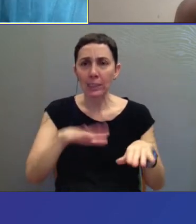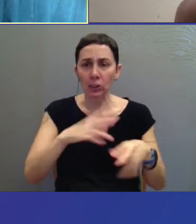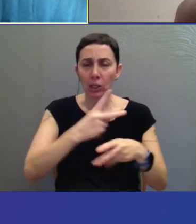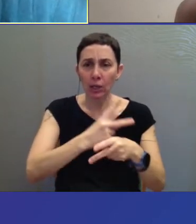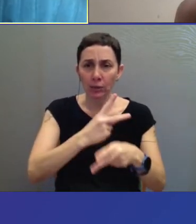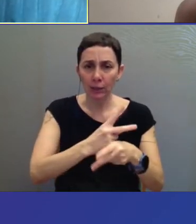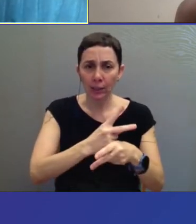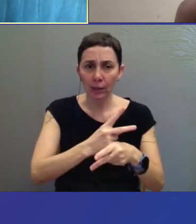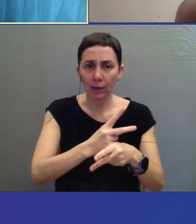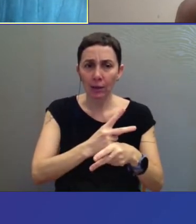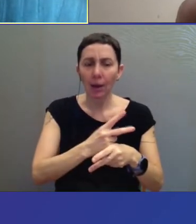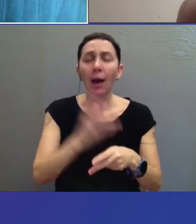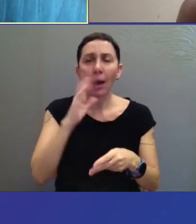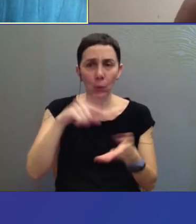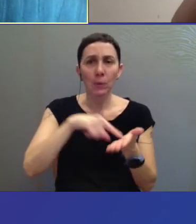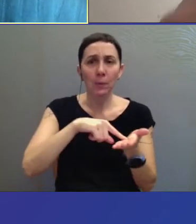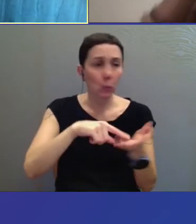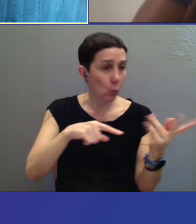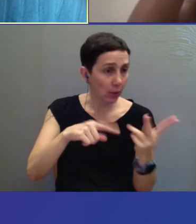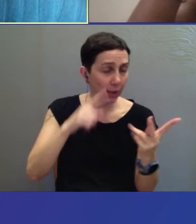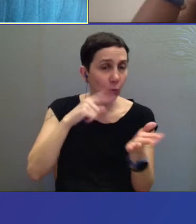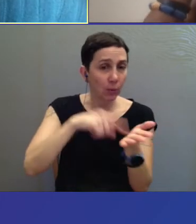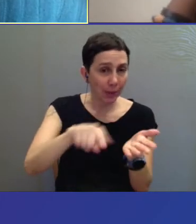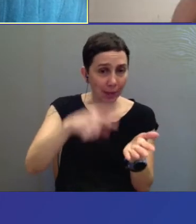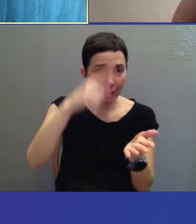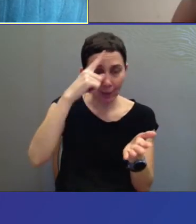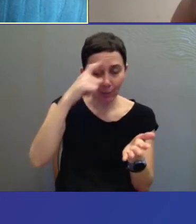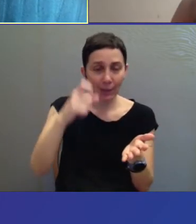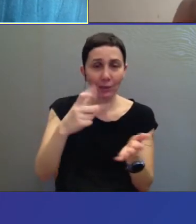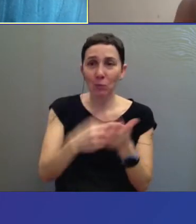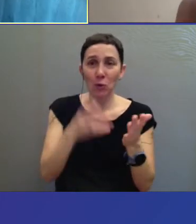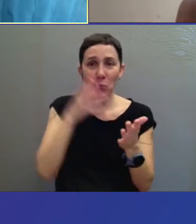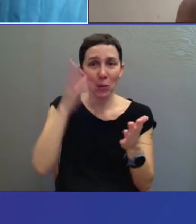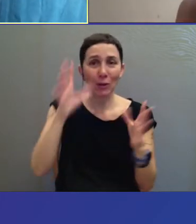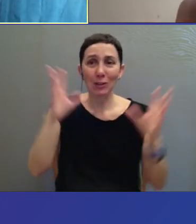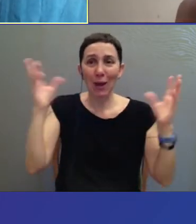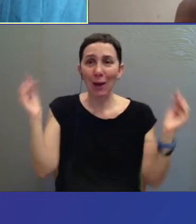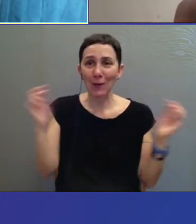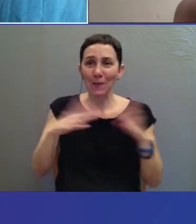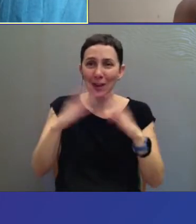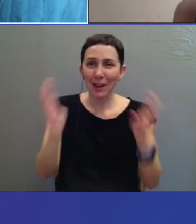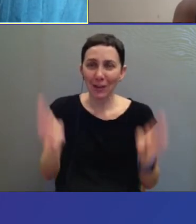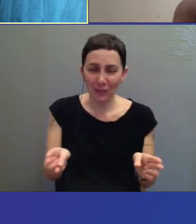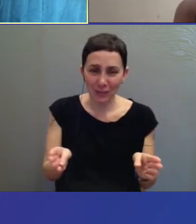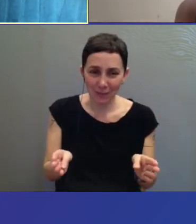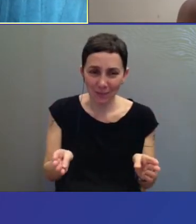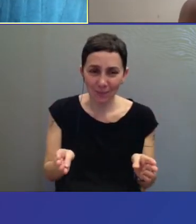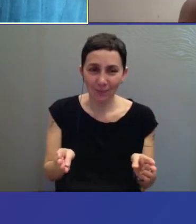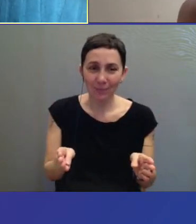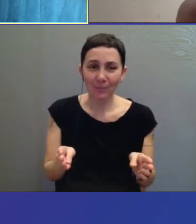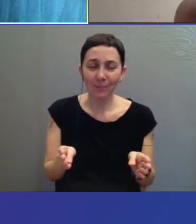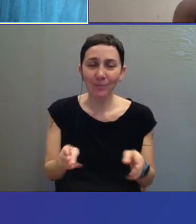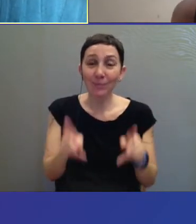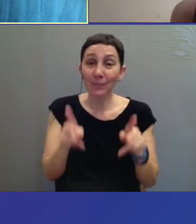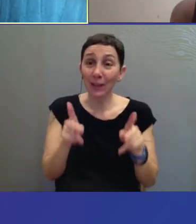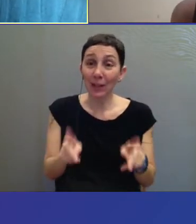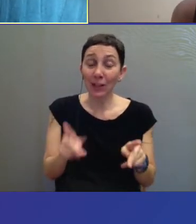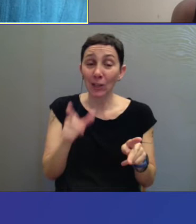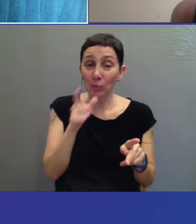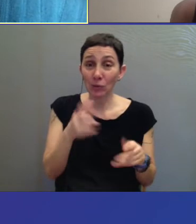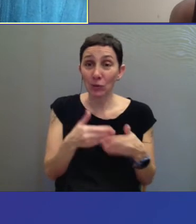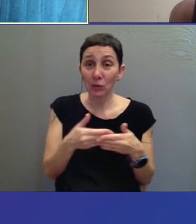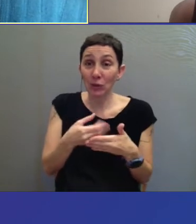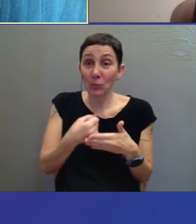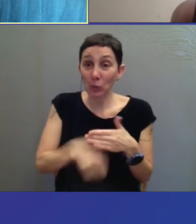paying for childcare because everyone's gone, not because one person's gone. And because often the person who's birthed a child